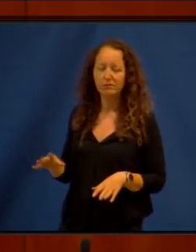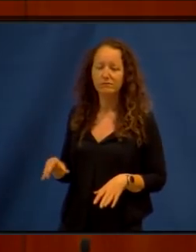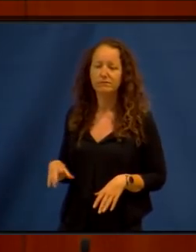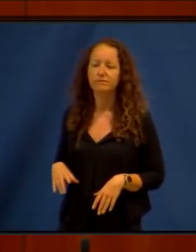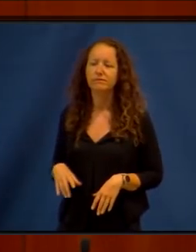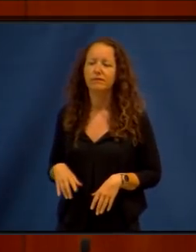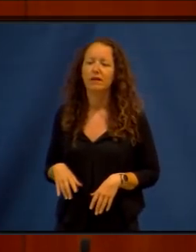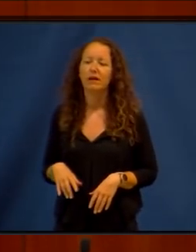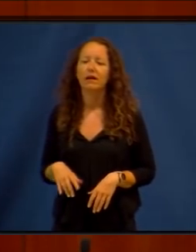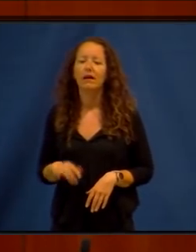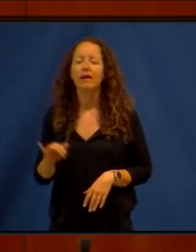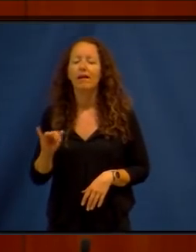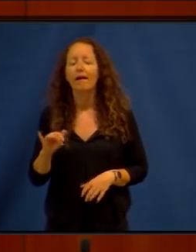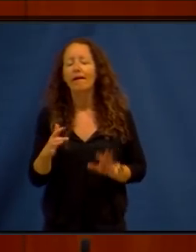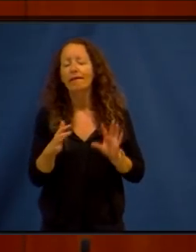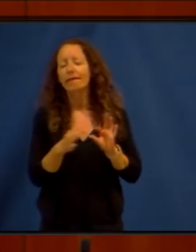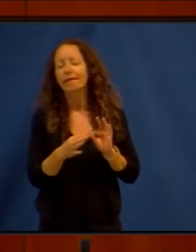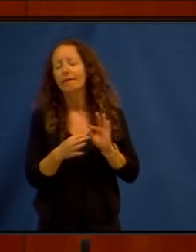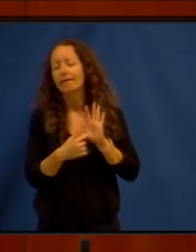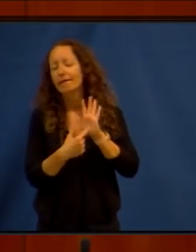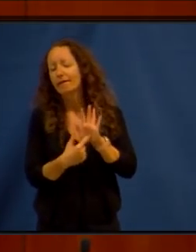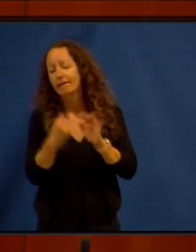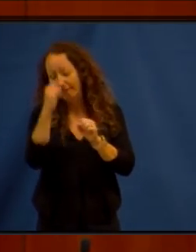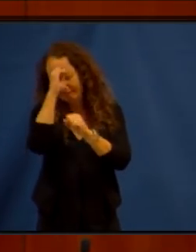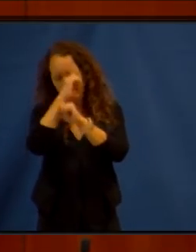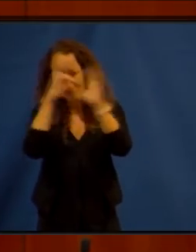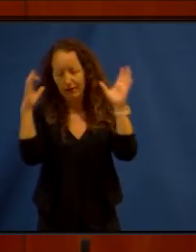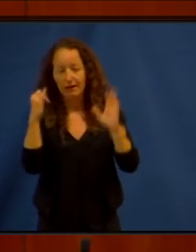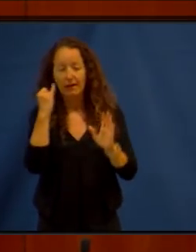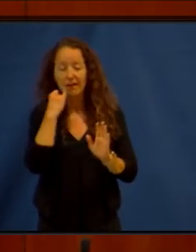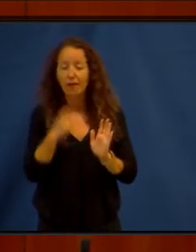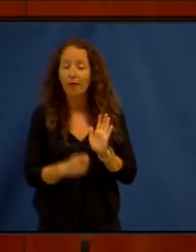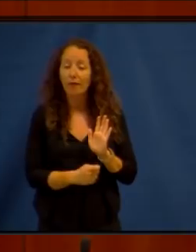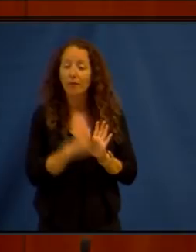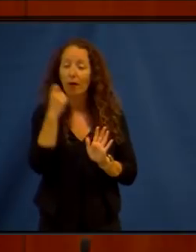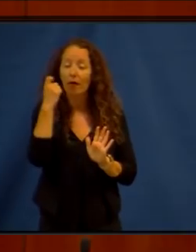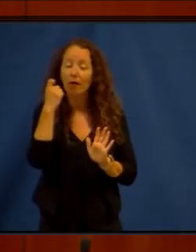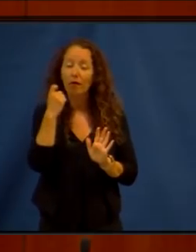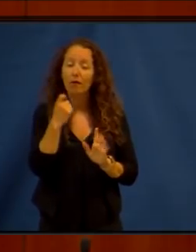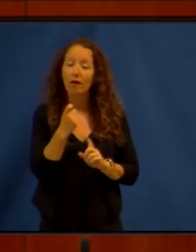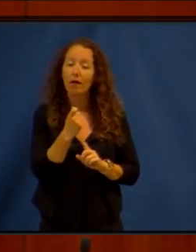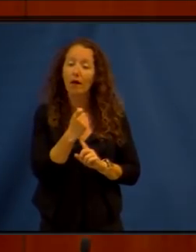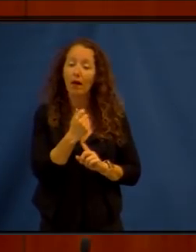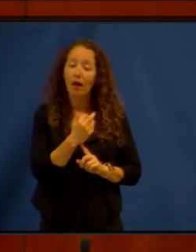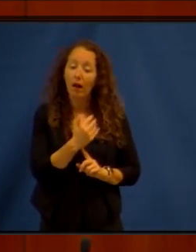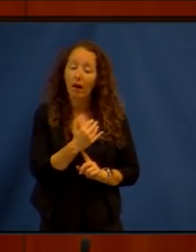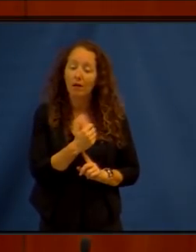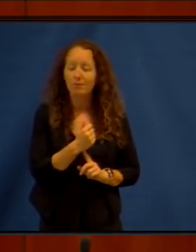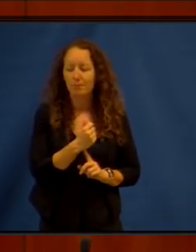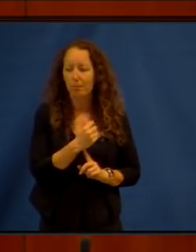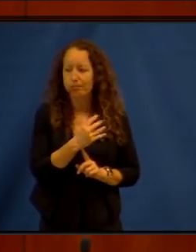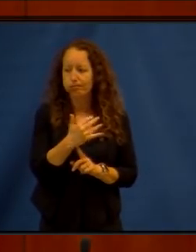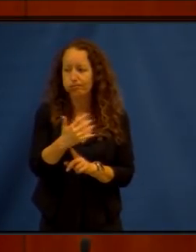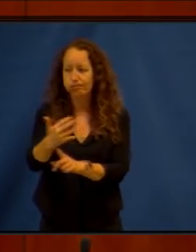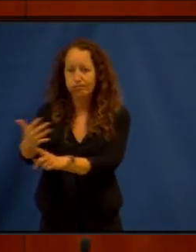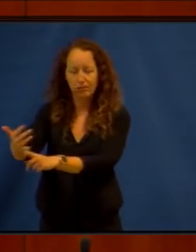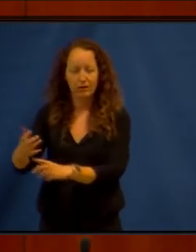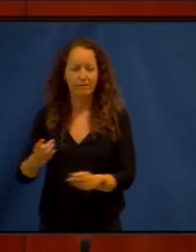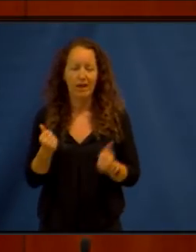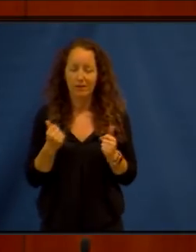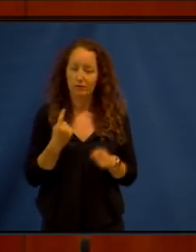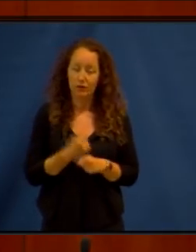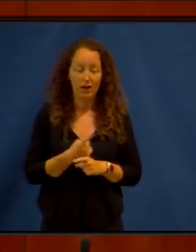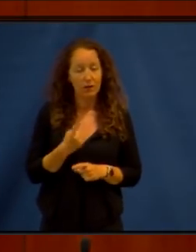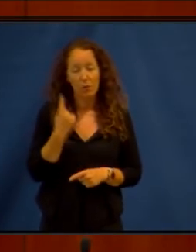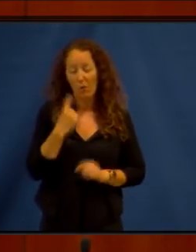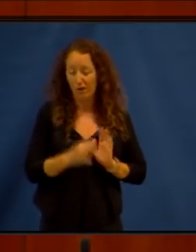spark and that causes a fire, then that can spread within the particular nursing home. So, I mean, we've seen this